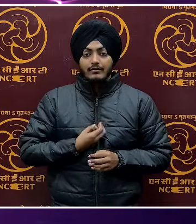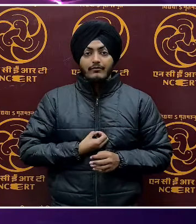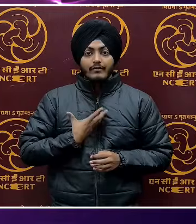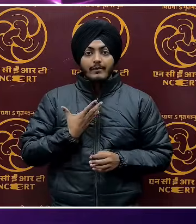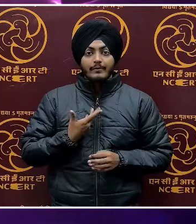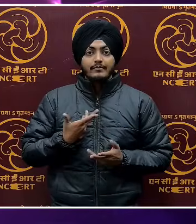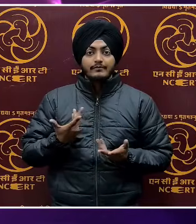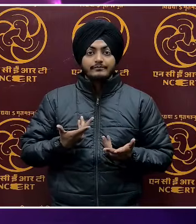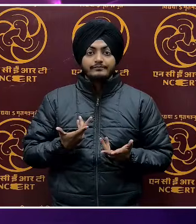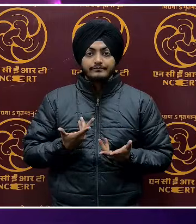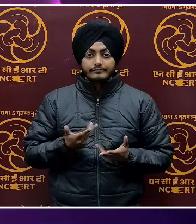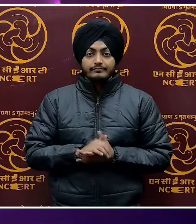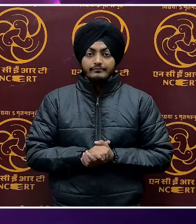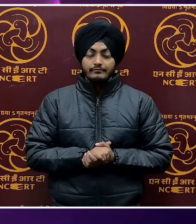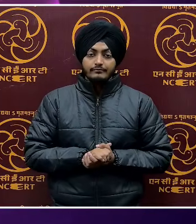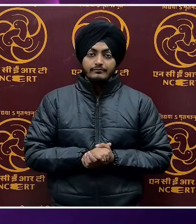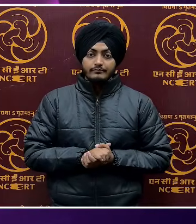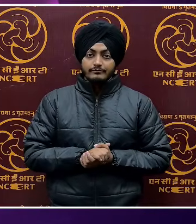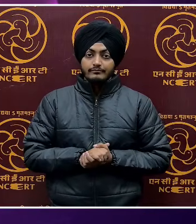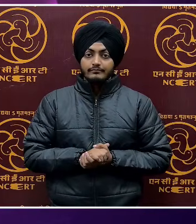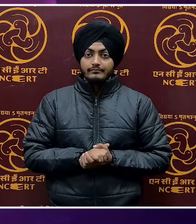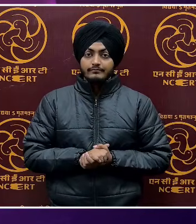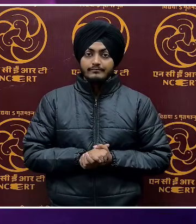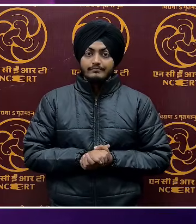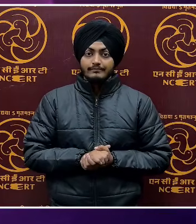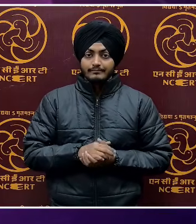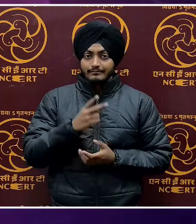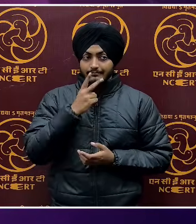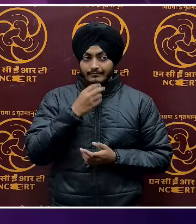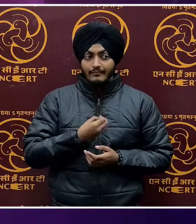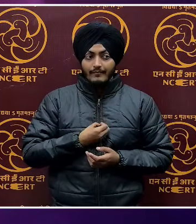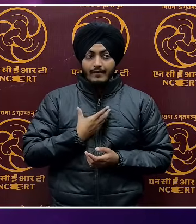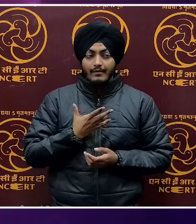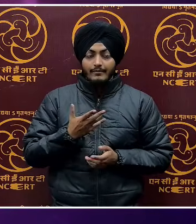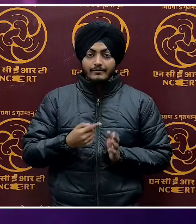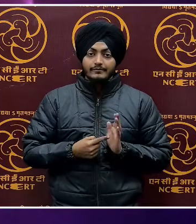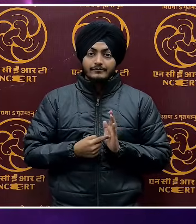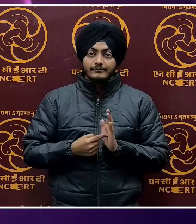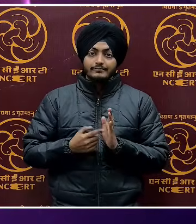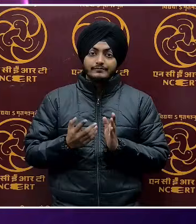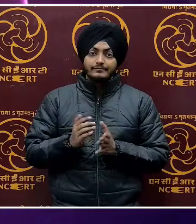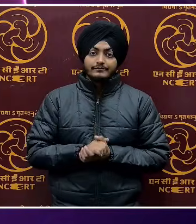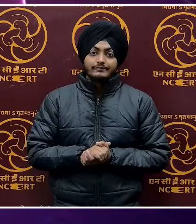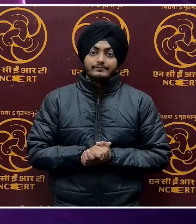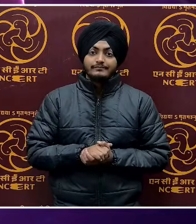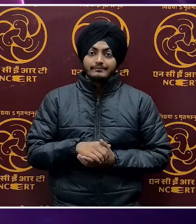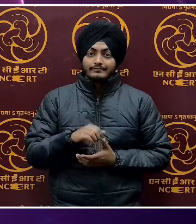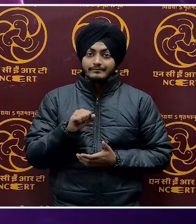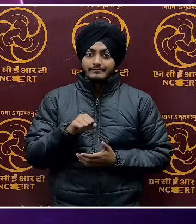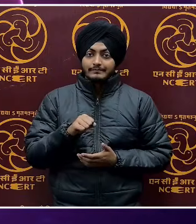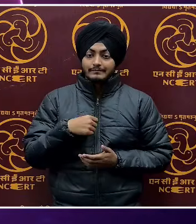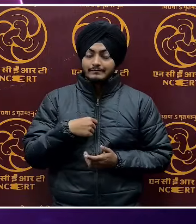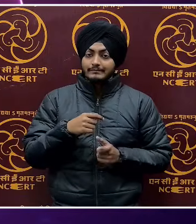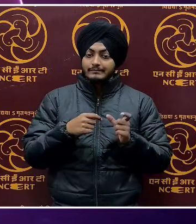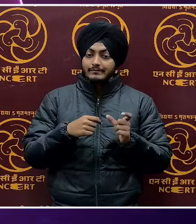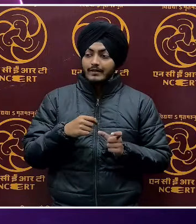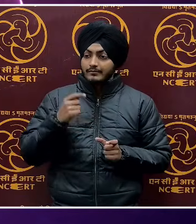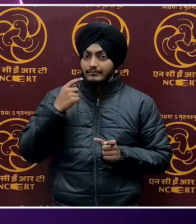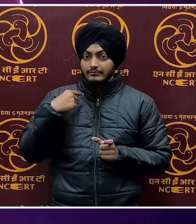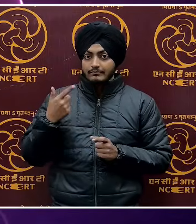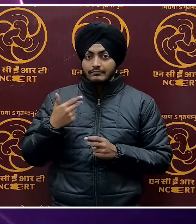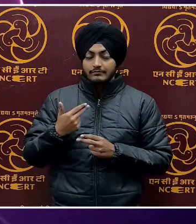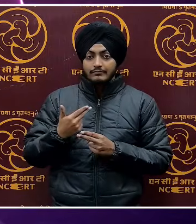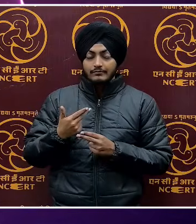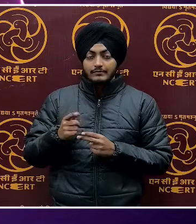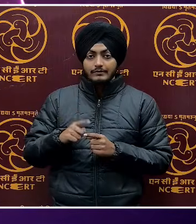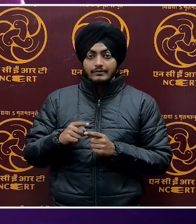How the boy is gonna feel? Yes. Happy. Yes, he will feel happy about it. If somebody is complimenting us, we feel very